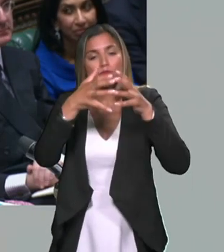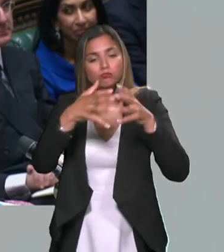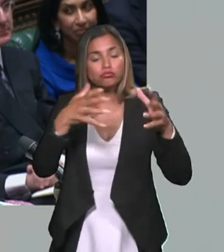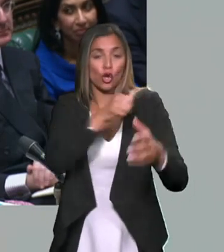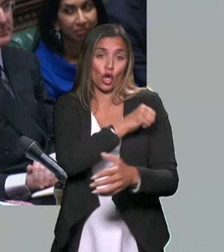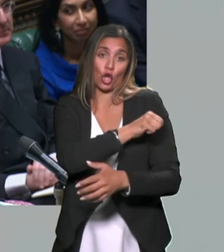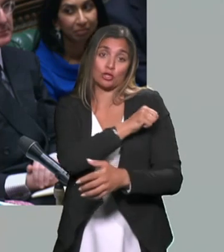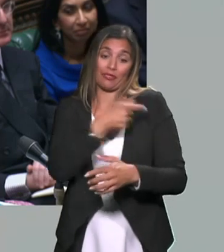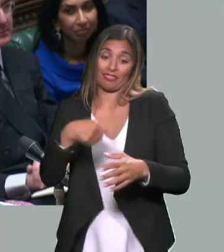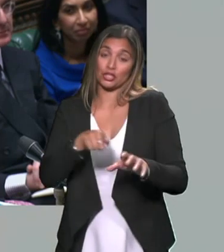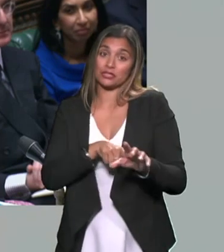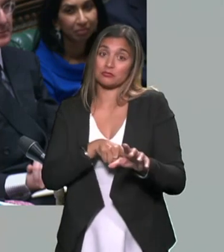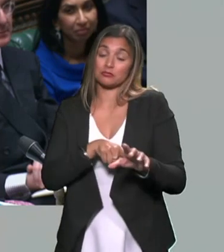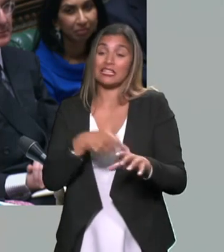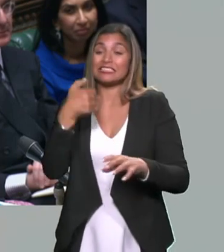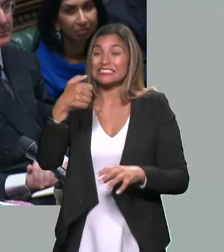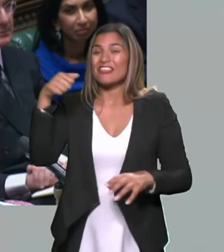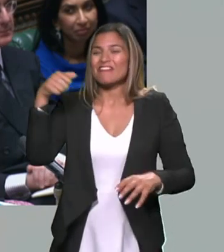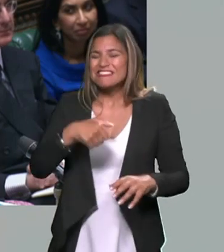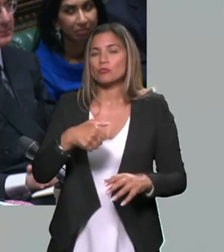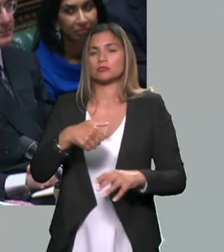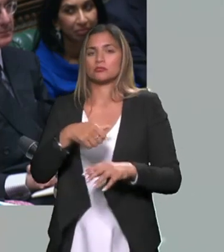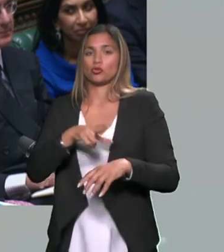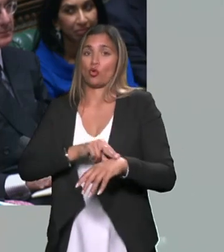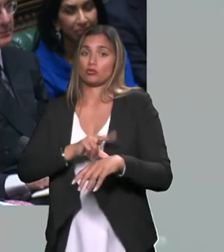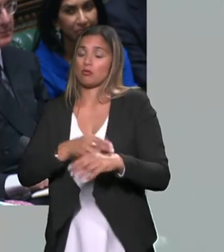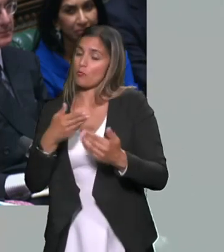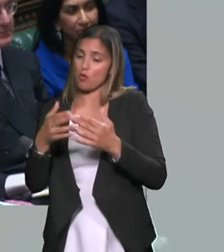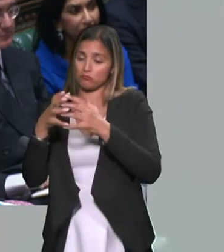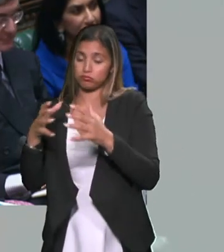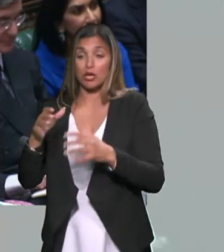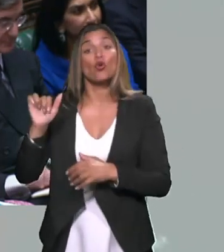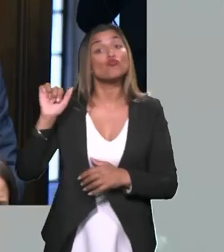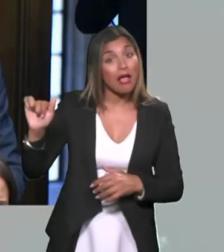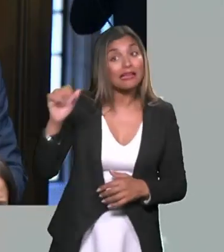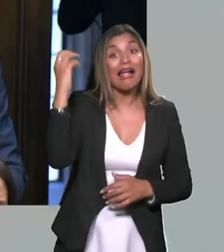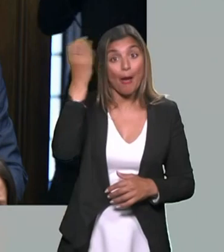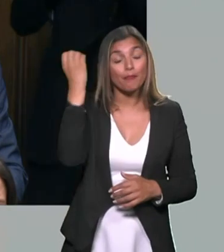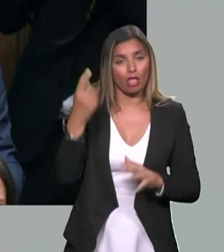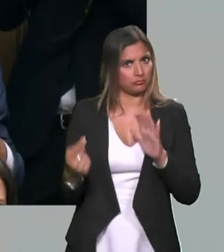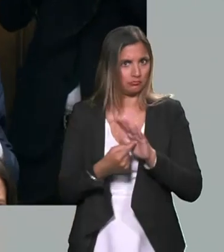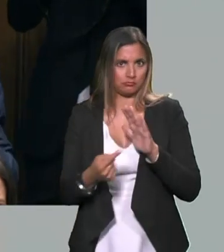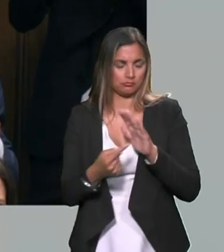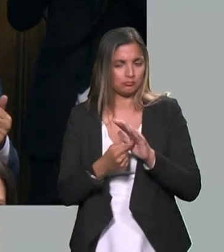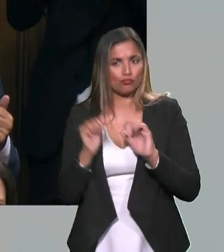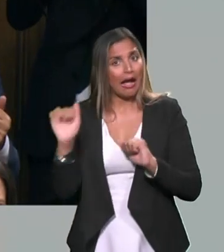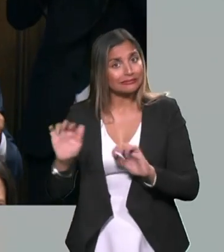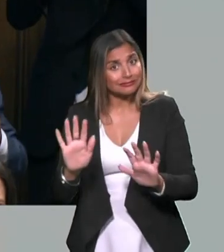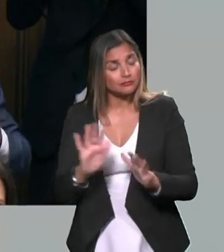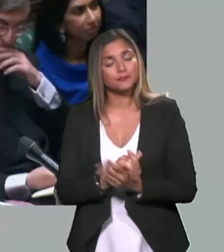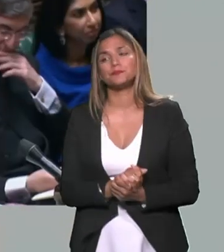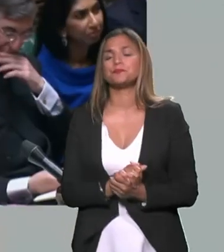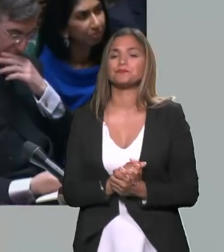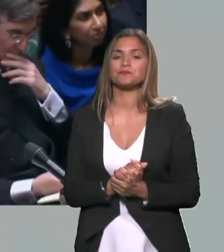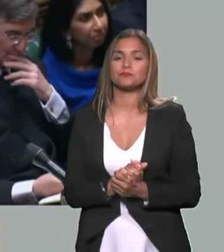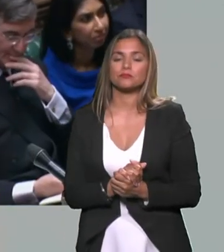6,000 more doctors. And on ambulances, and he's right, it's absolutely critical. The crucial thing